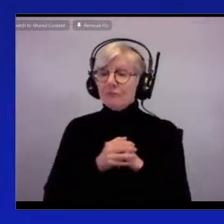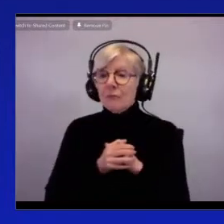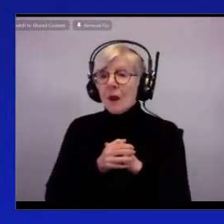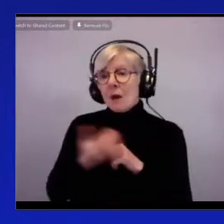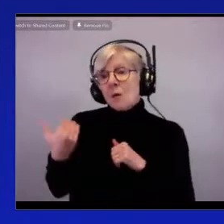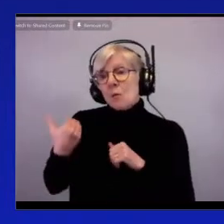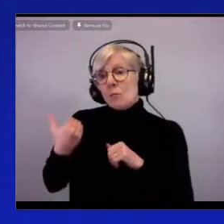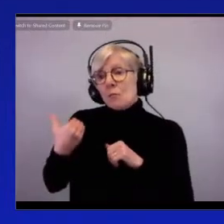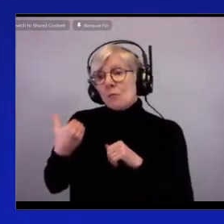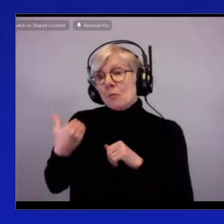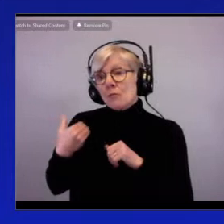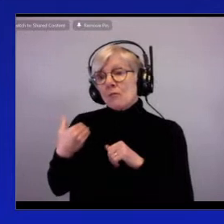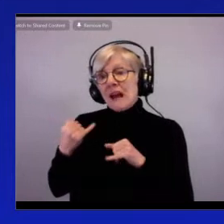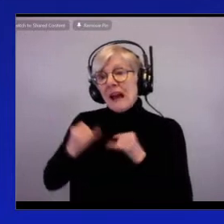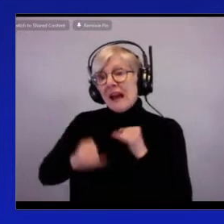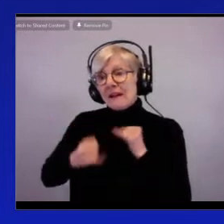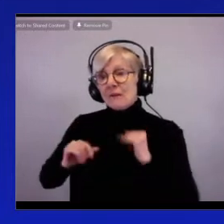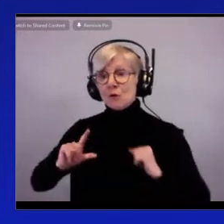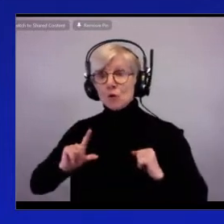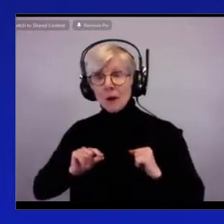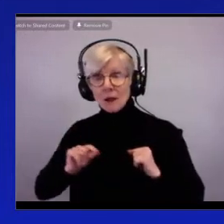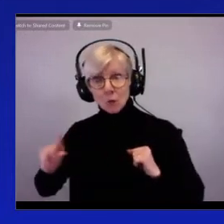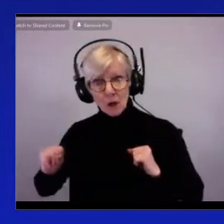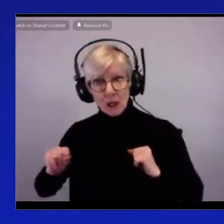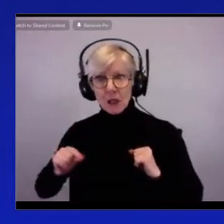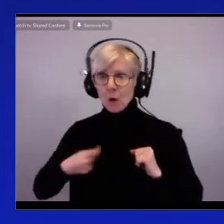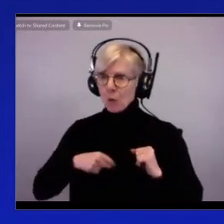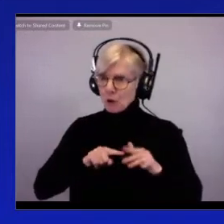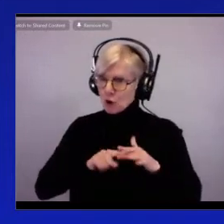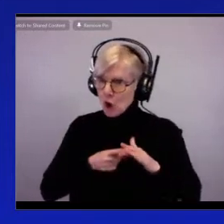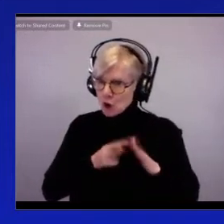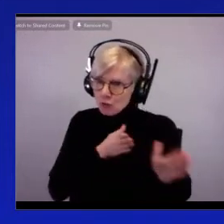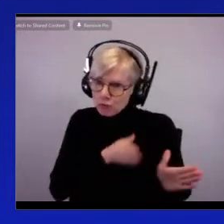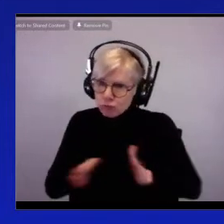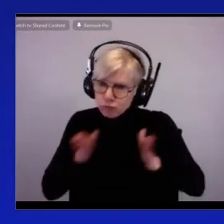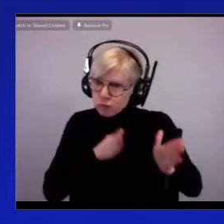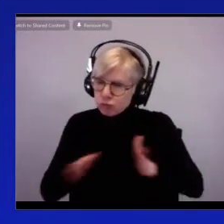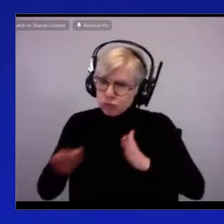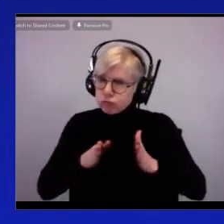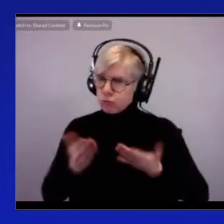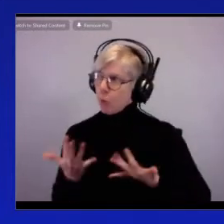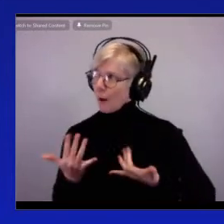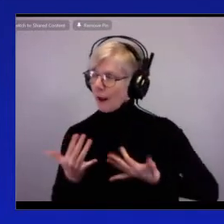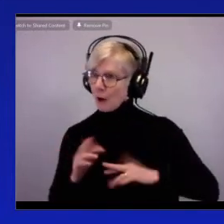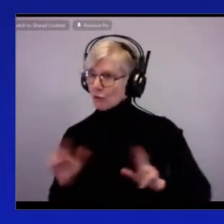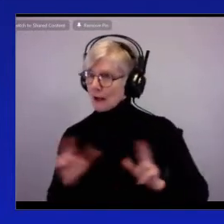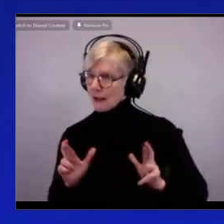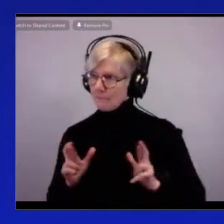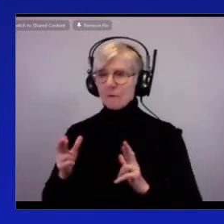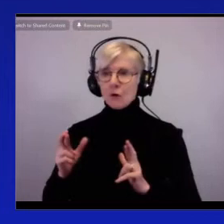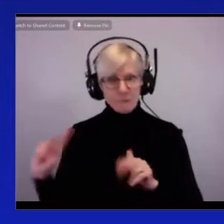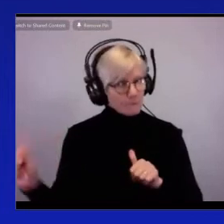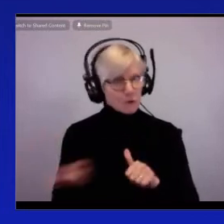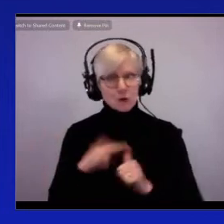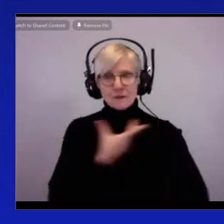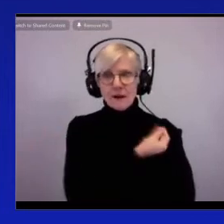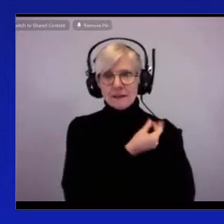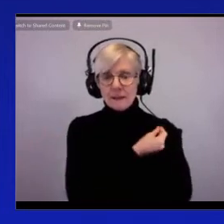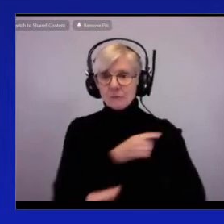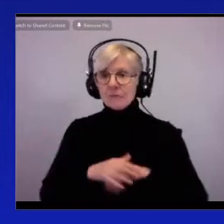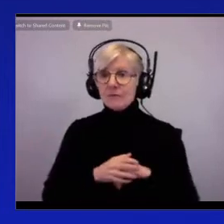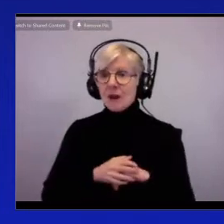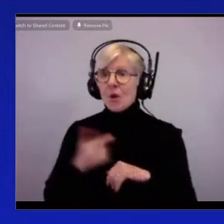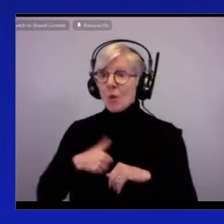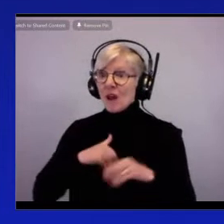of last year that we needed to start to mobilize and plan for the arrival of the first vaccines. The city has been in a declared state of